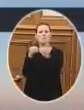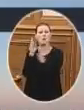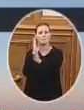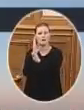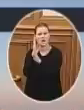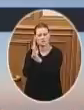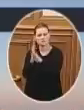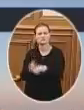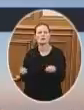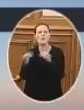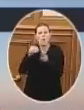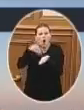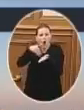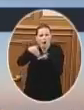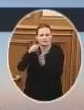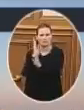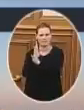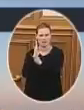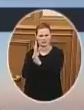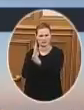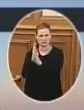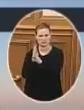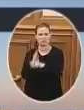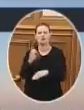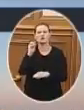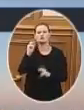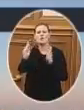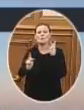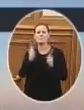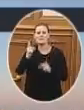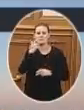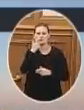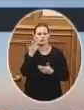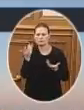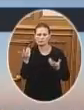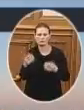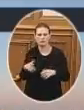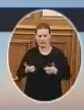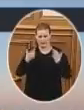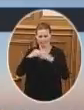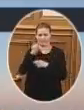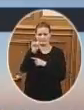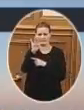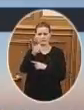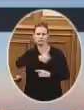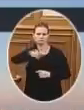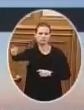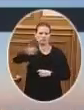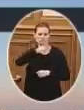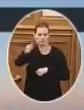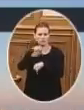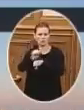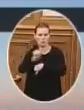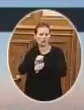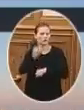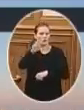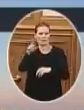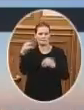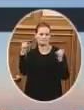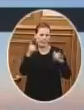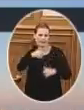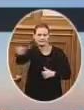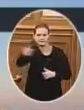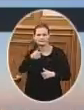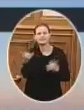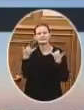already have to make sure that people who aren't even involved in the races but just want to go to and from work or have access around San Francisco still